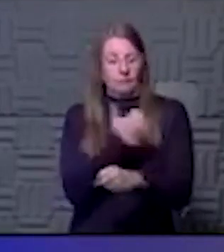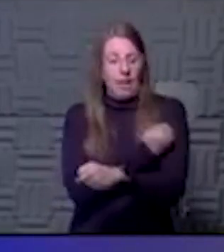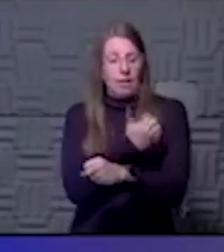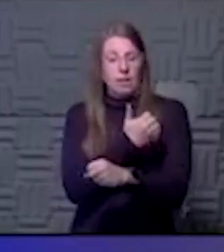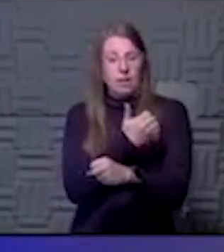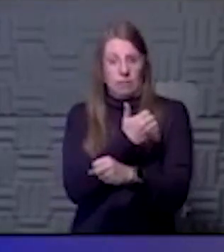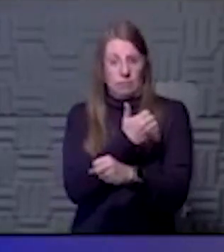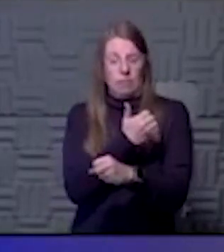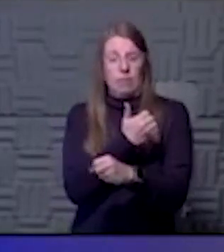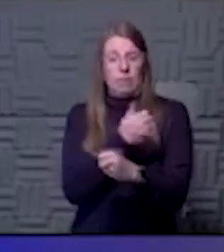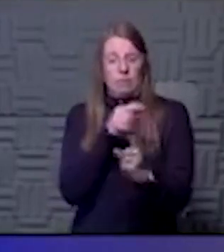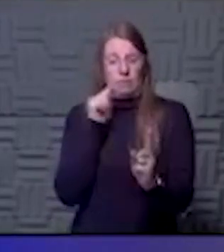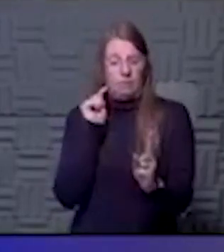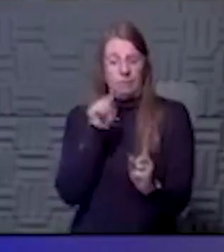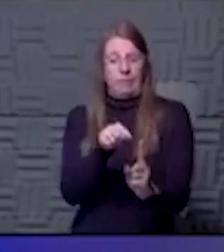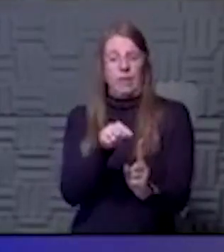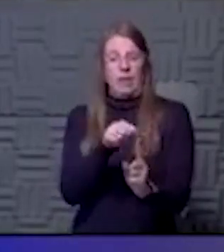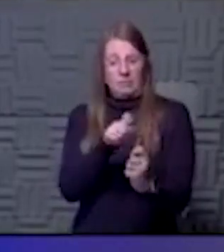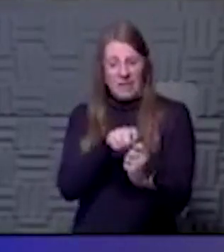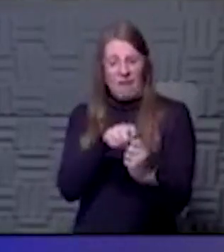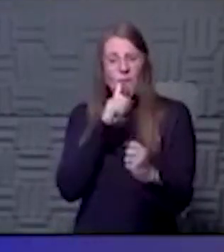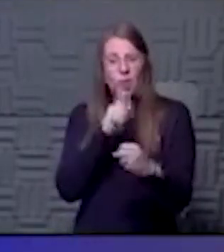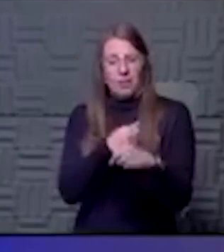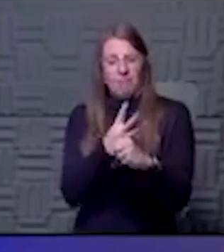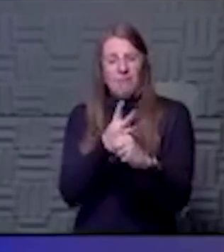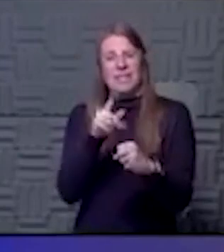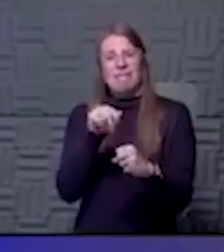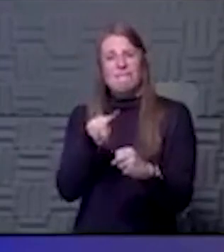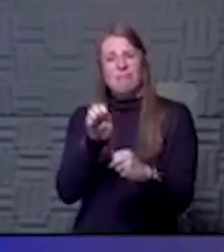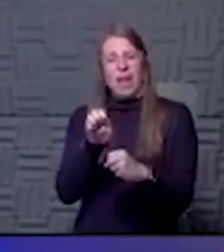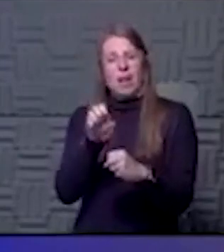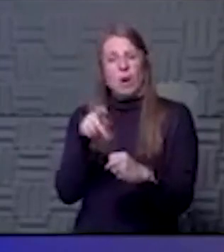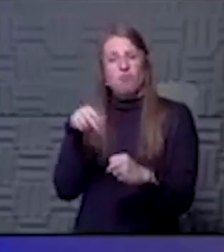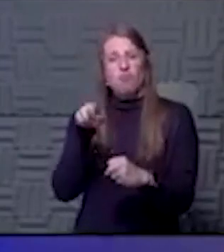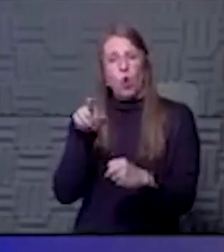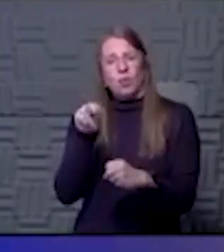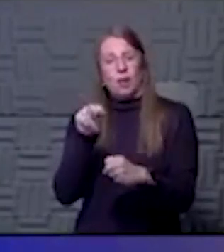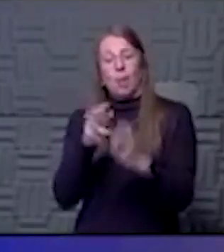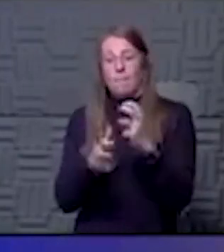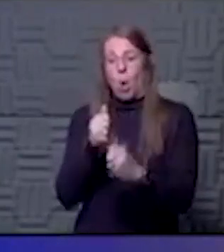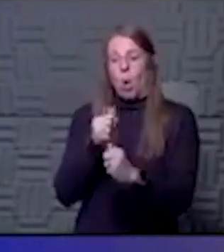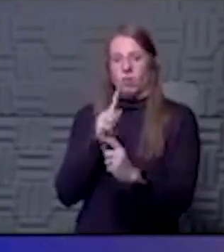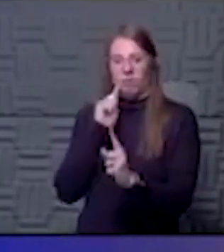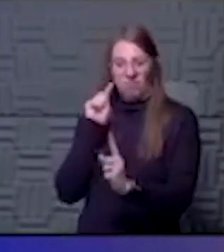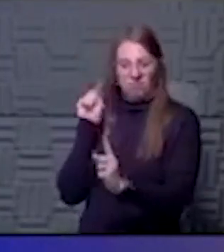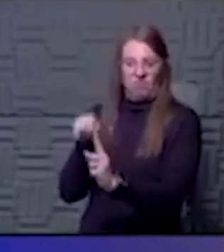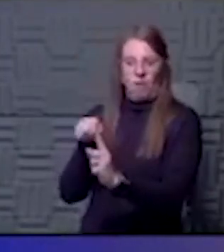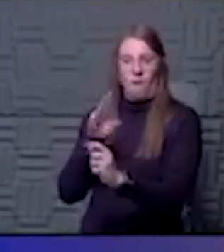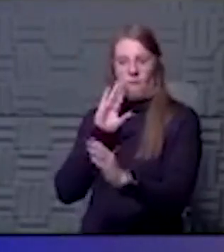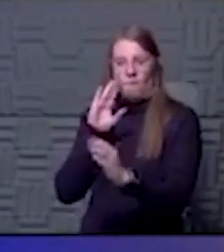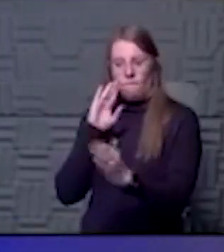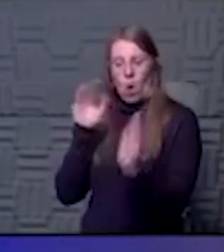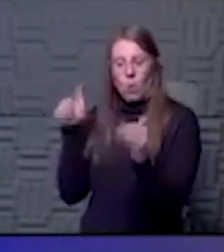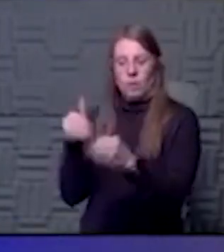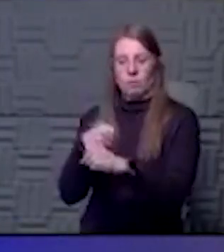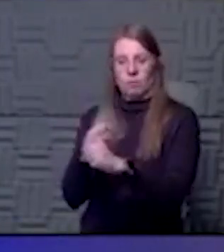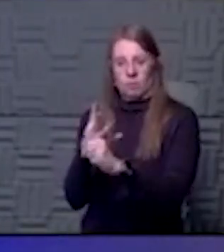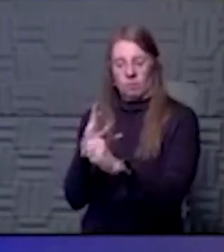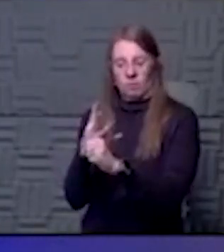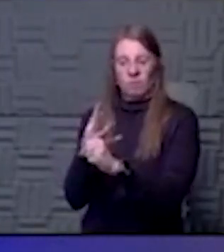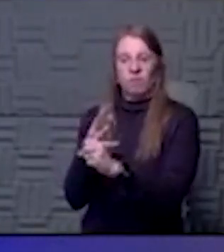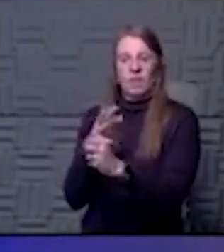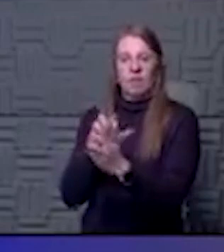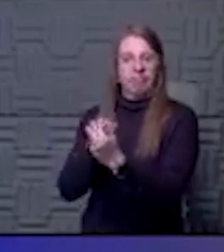towards specific conserved regions on that spike protein. But most all of them are directed against the spike protein in one form or